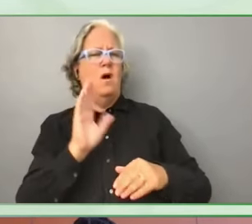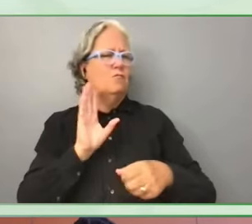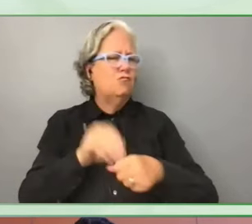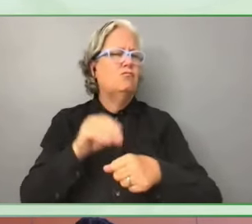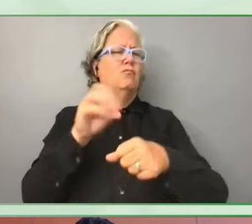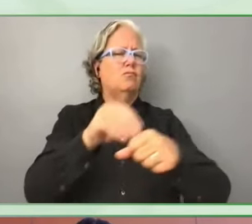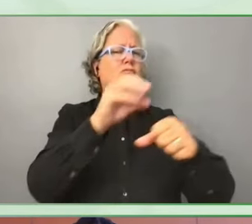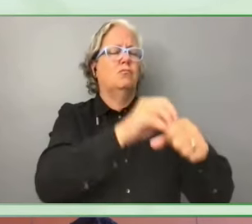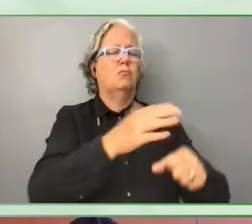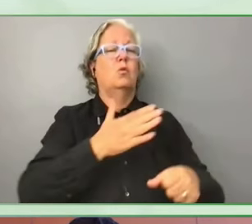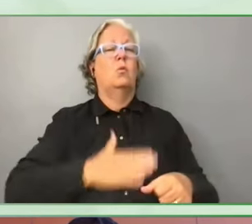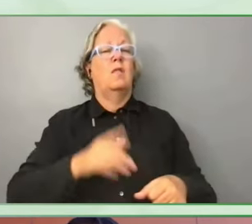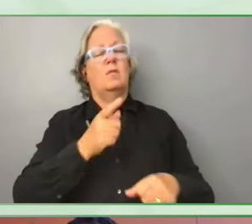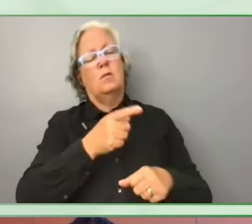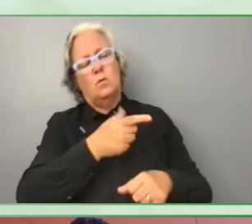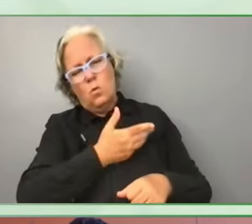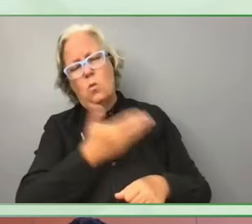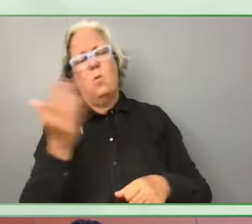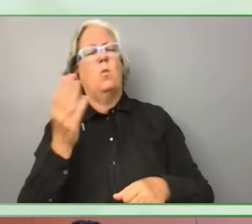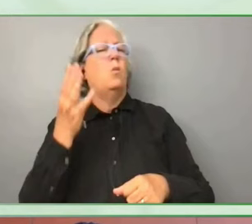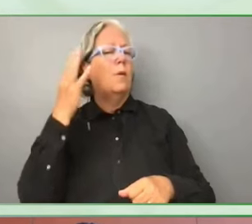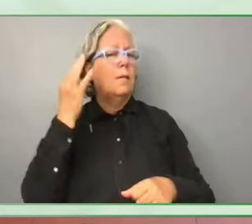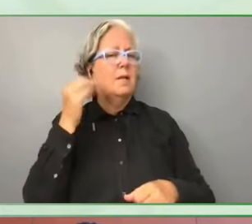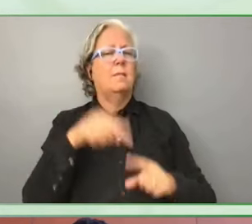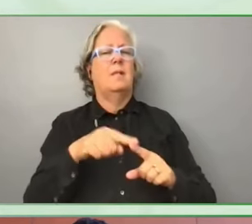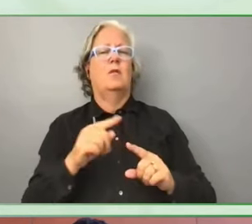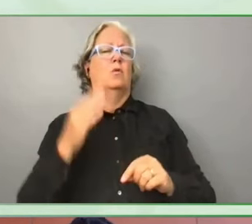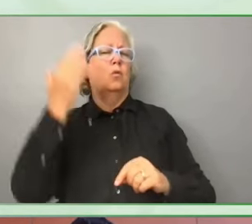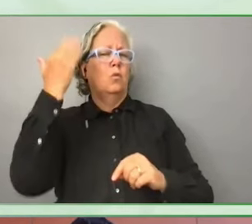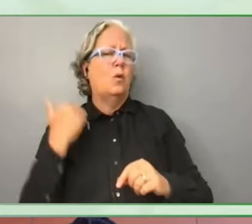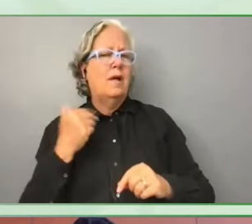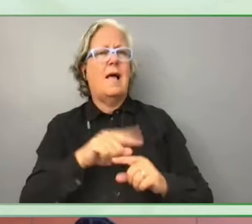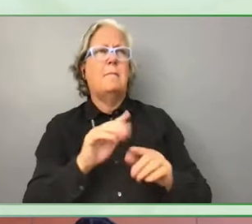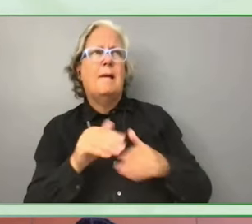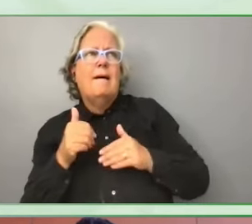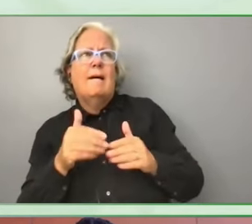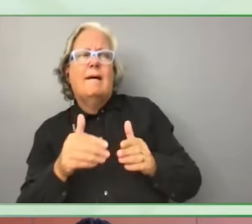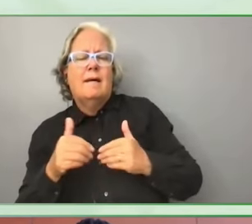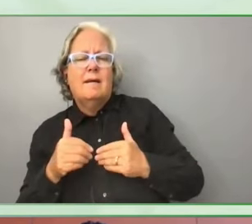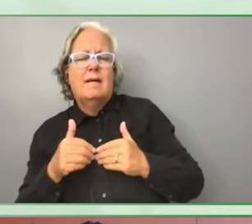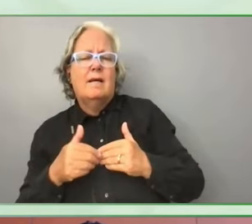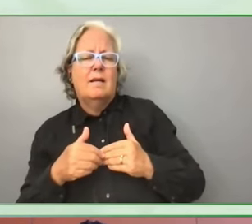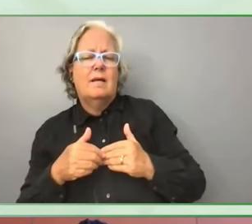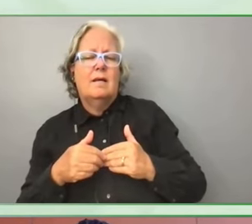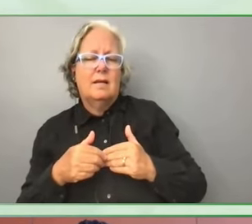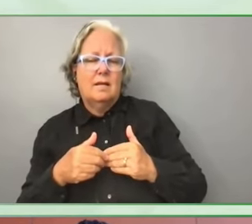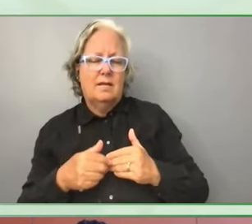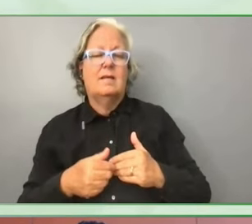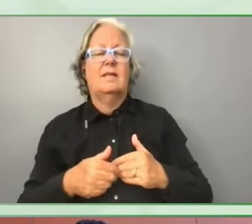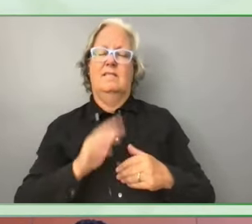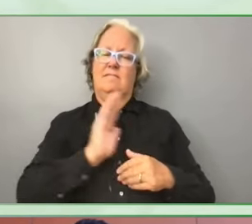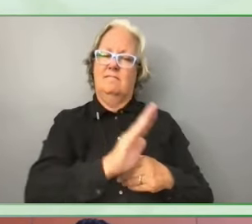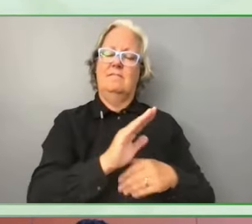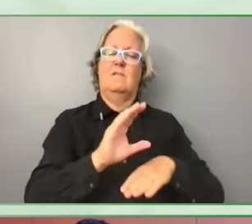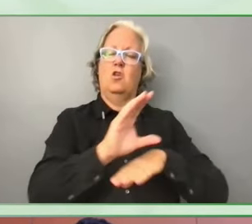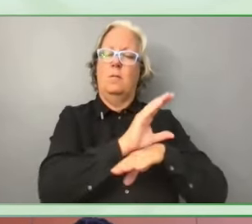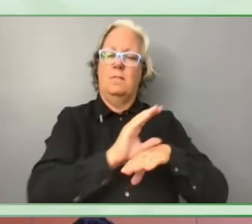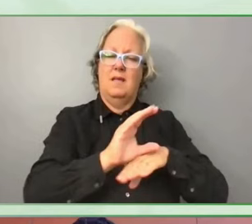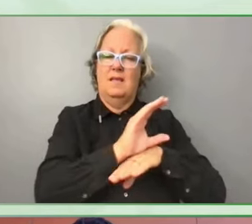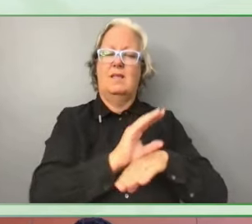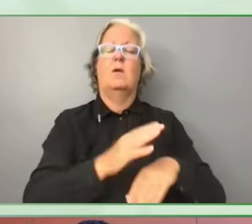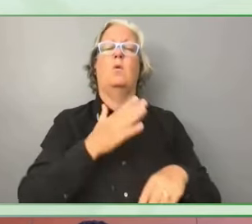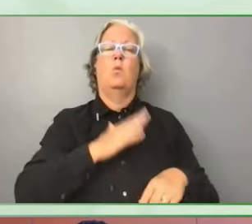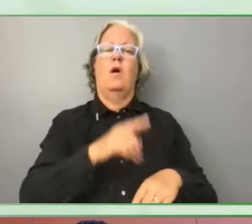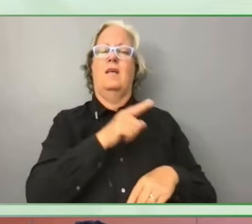with disability who are interested in shunning rape from the 10 regions of Cameroon, for them to stand as